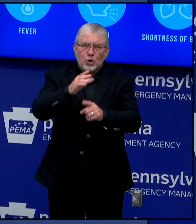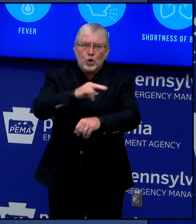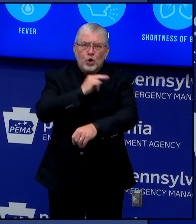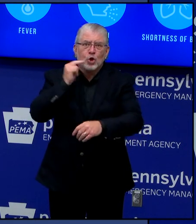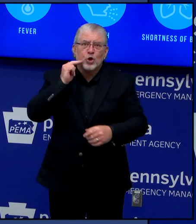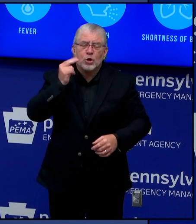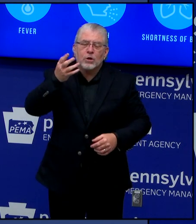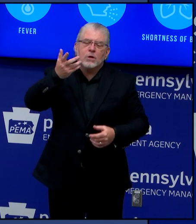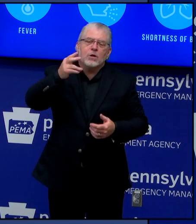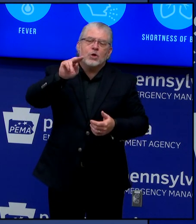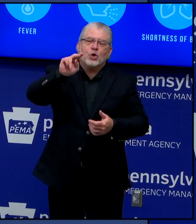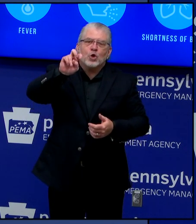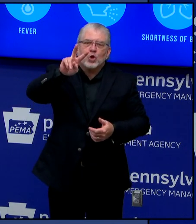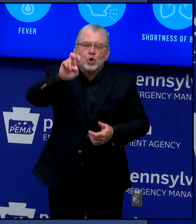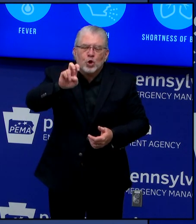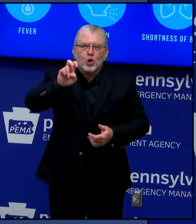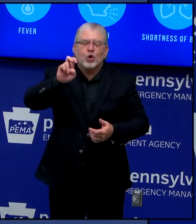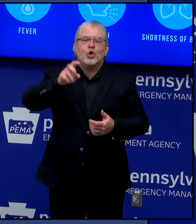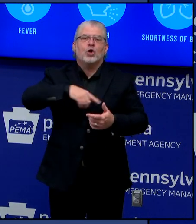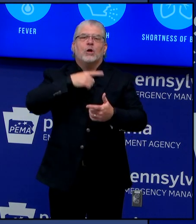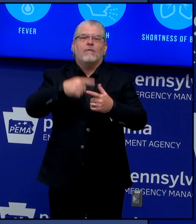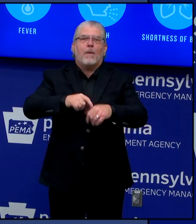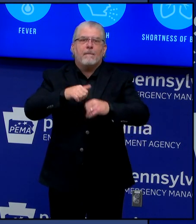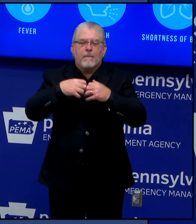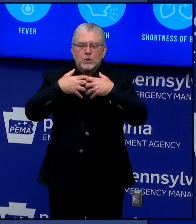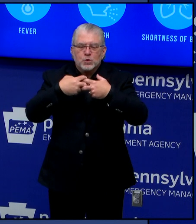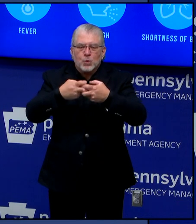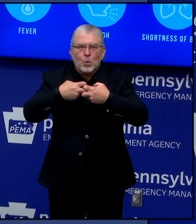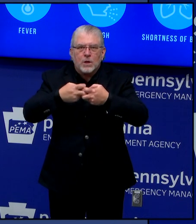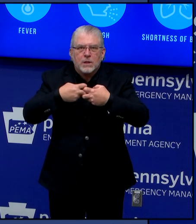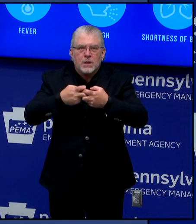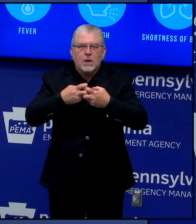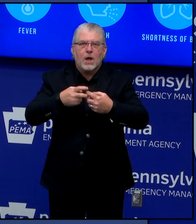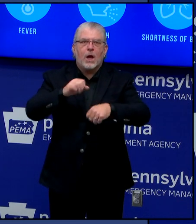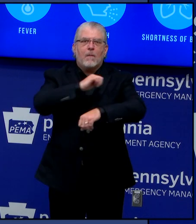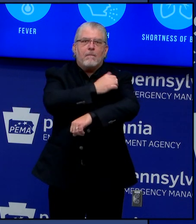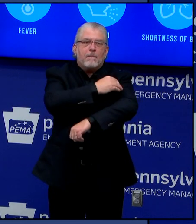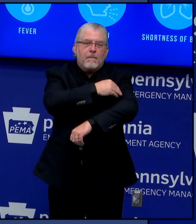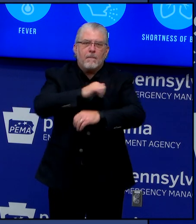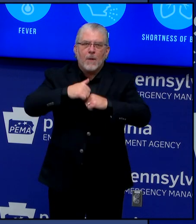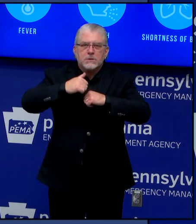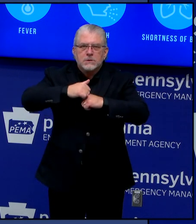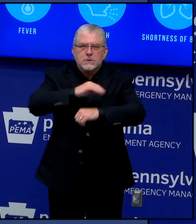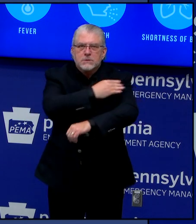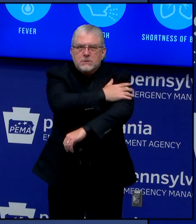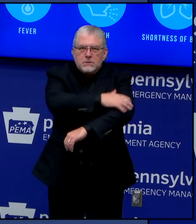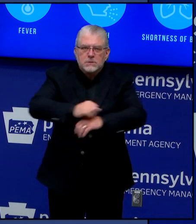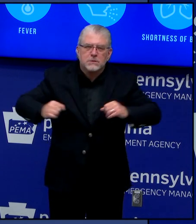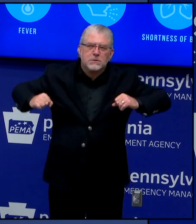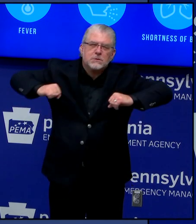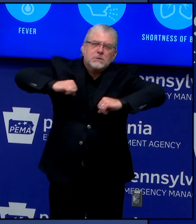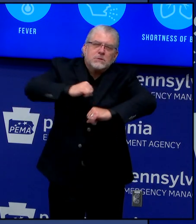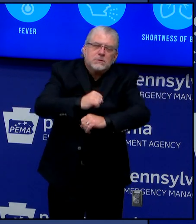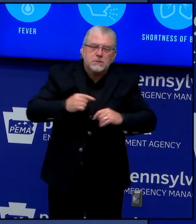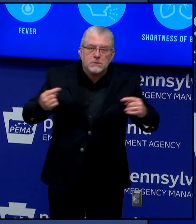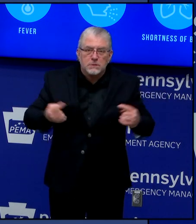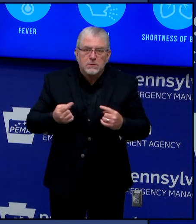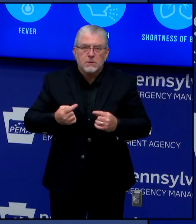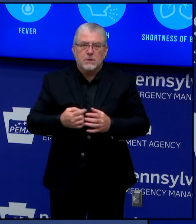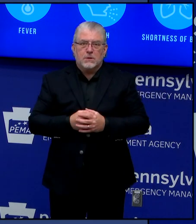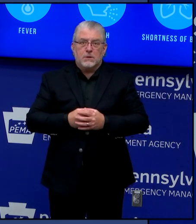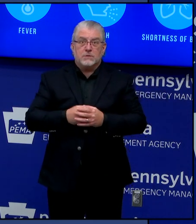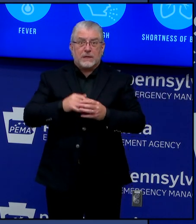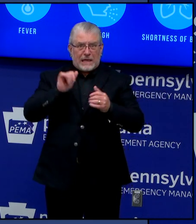to serious complications if it's not diagnosed promptly and treated promptly. Lyme disease, as we know, is